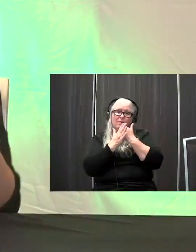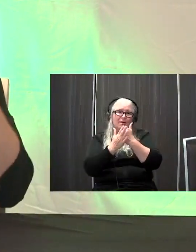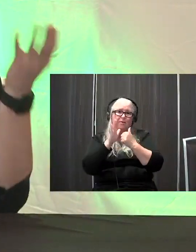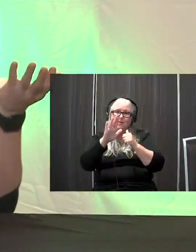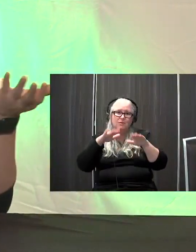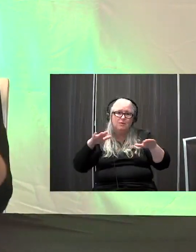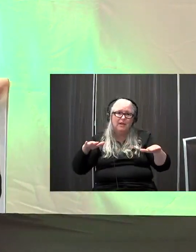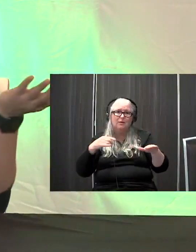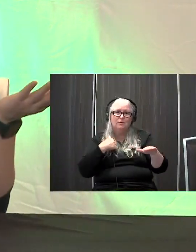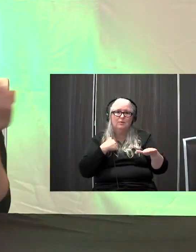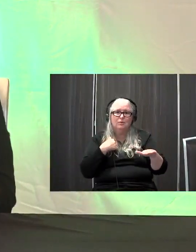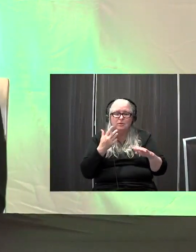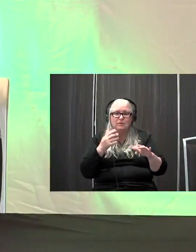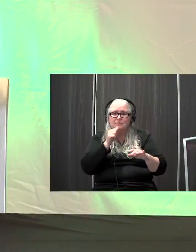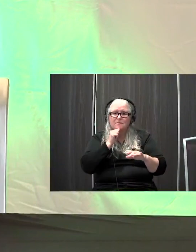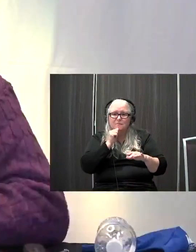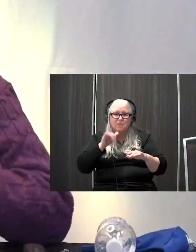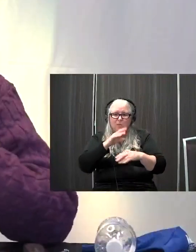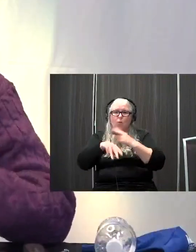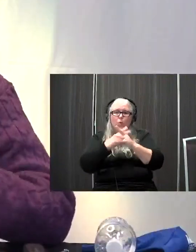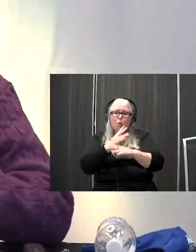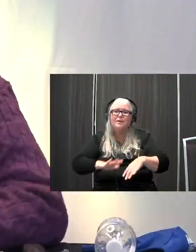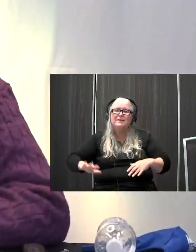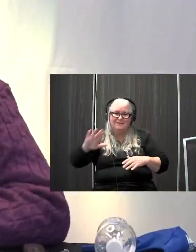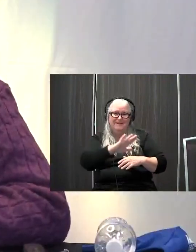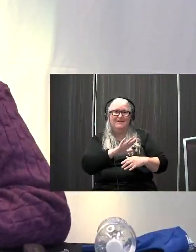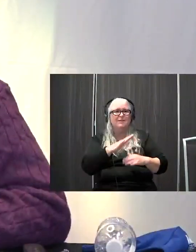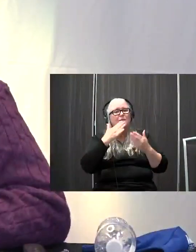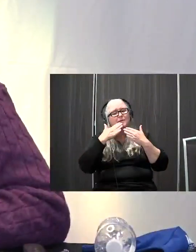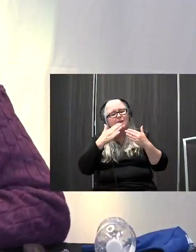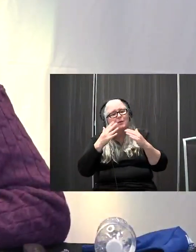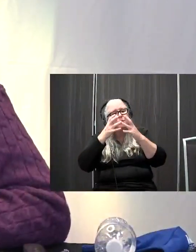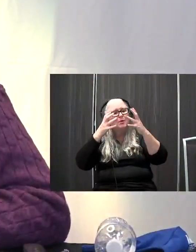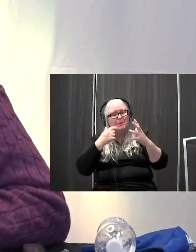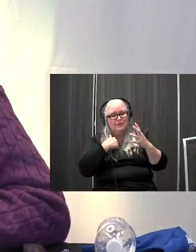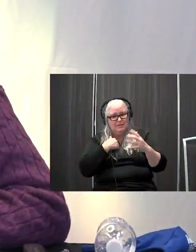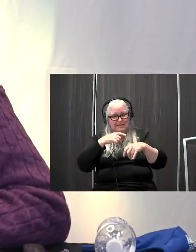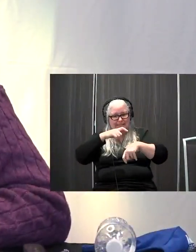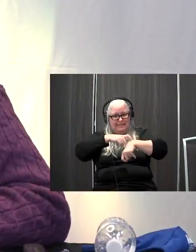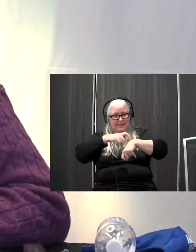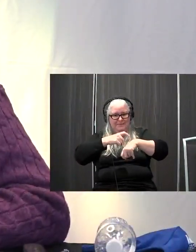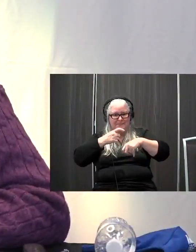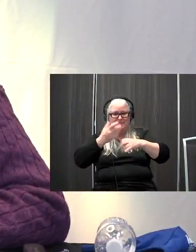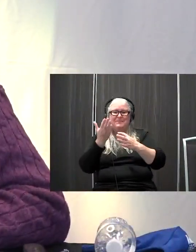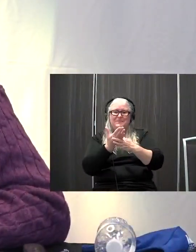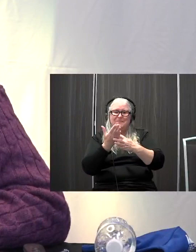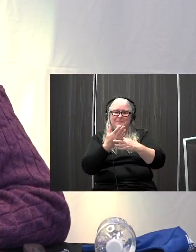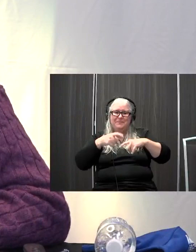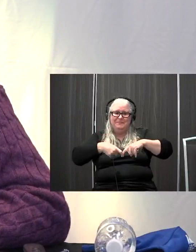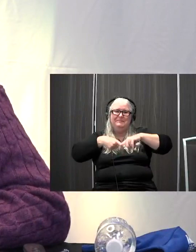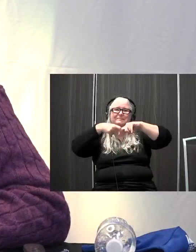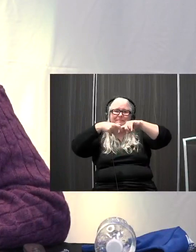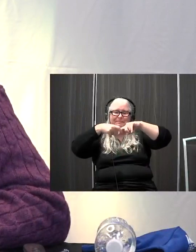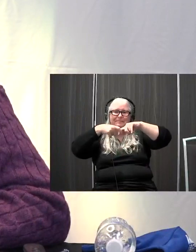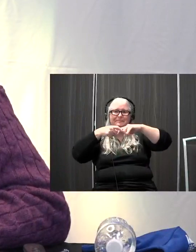in just navigating this world. Well, thank you guys very much. It is time for our break. And so at noon, we're going to have